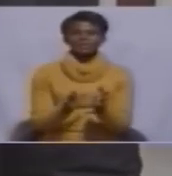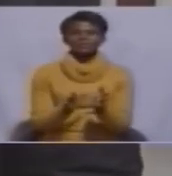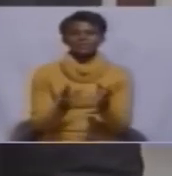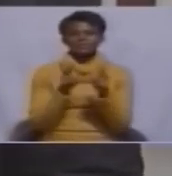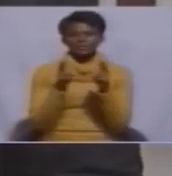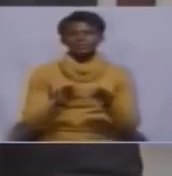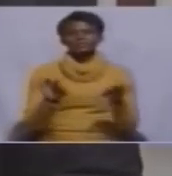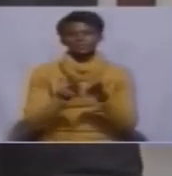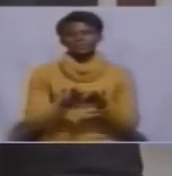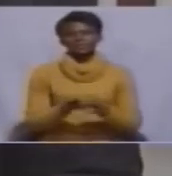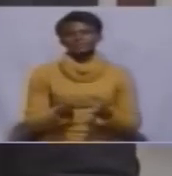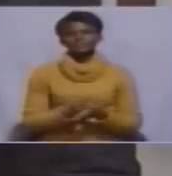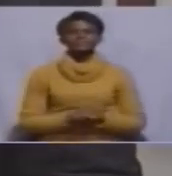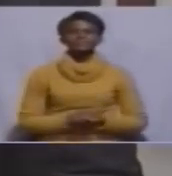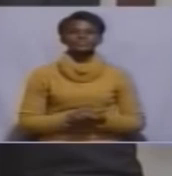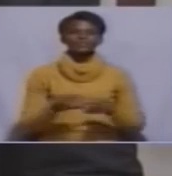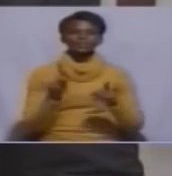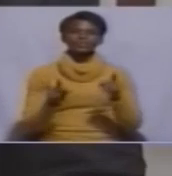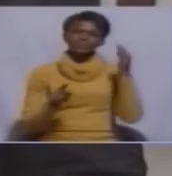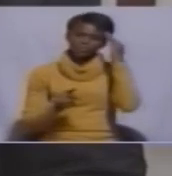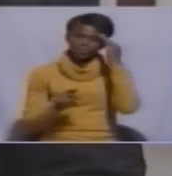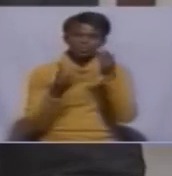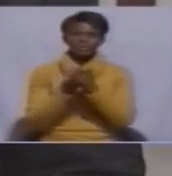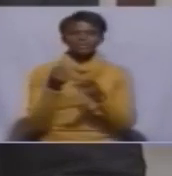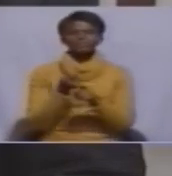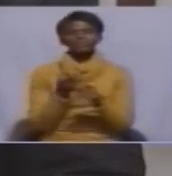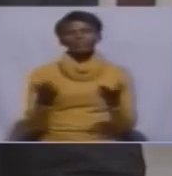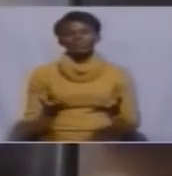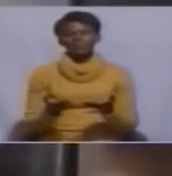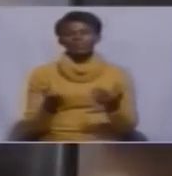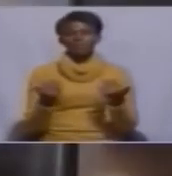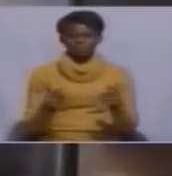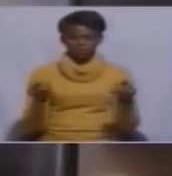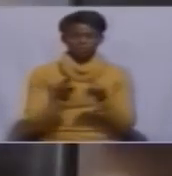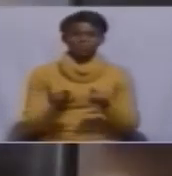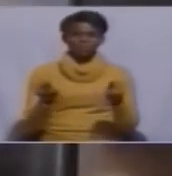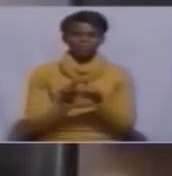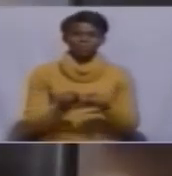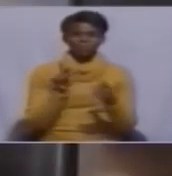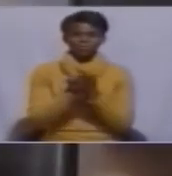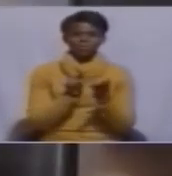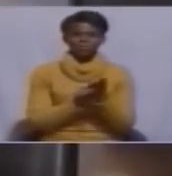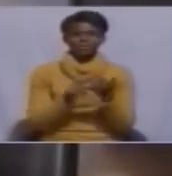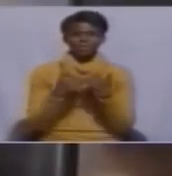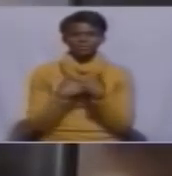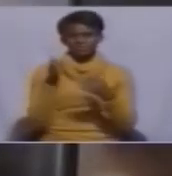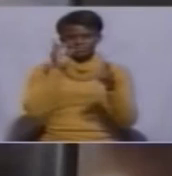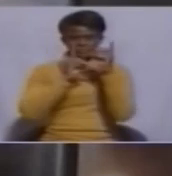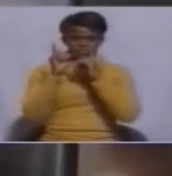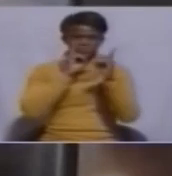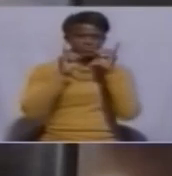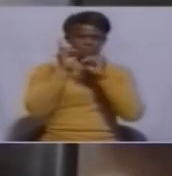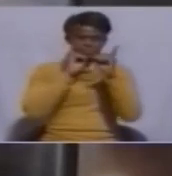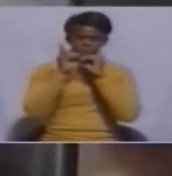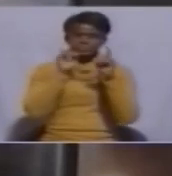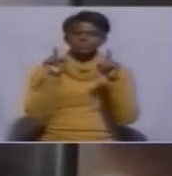necessary that people know where the funding is coming from. Now, this same law has attracted a little bit of debate